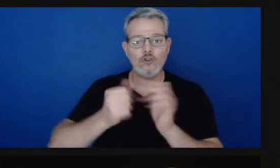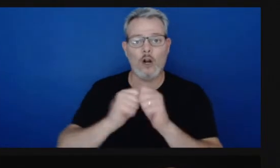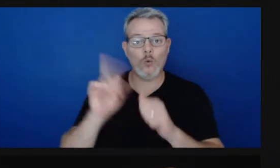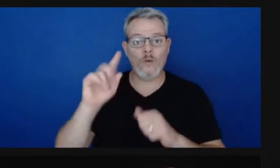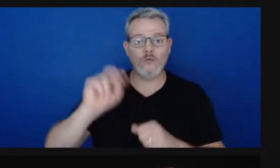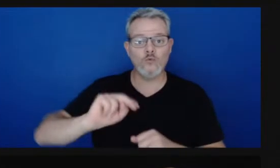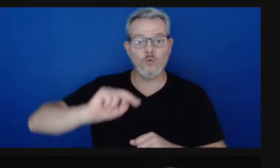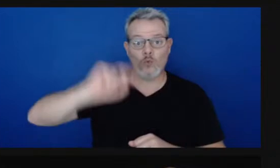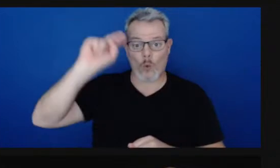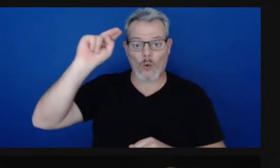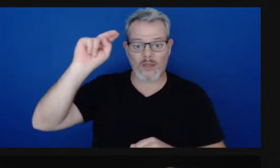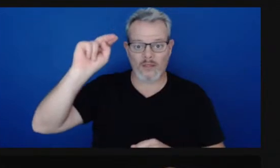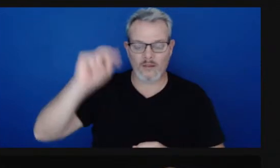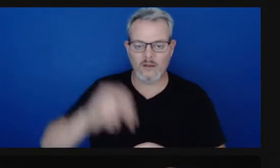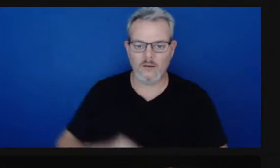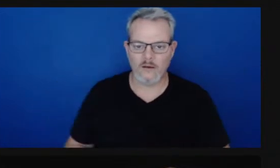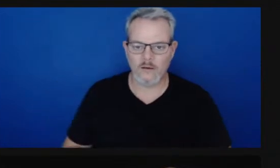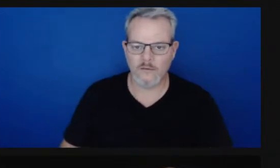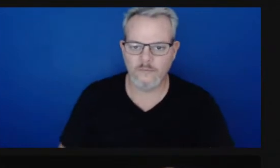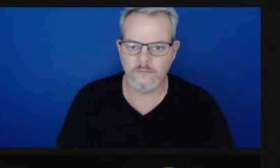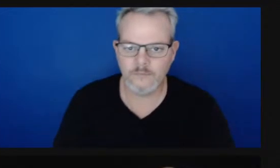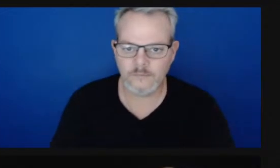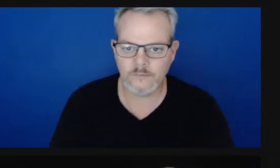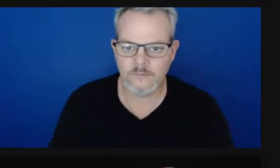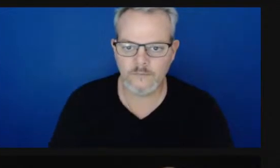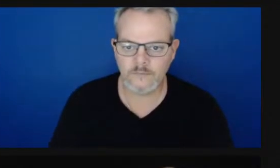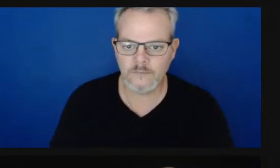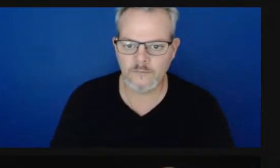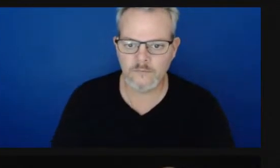of the GPS here.